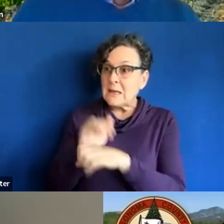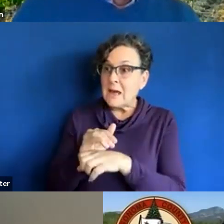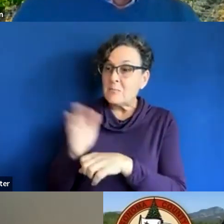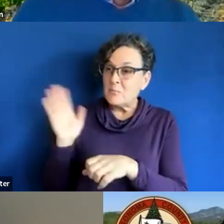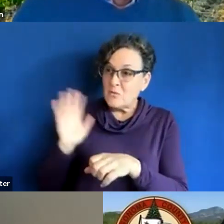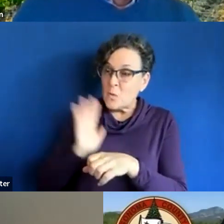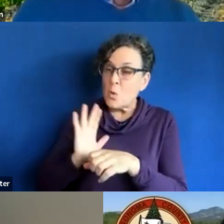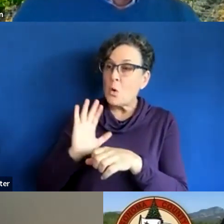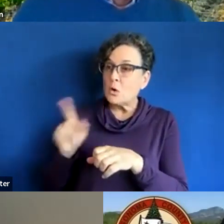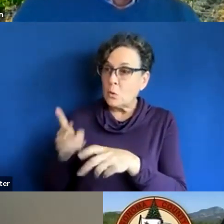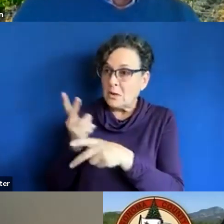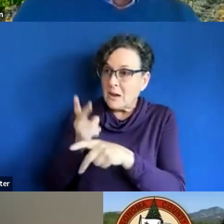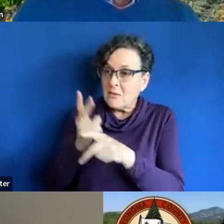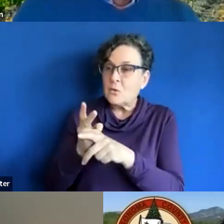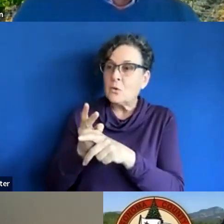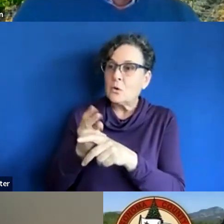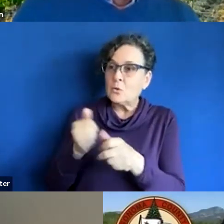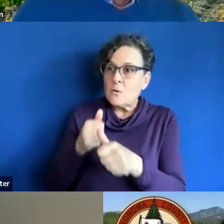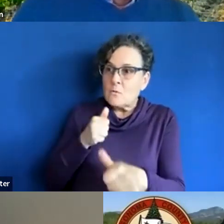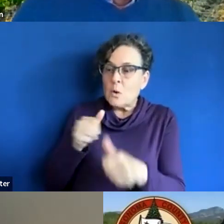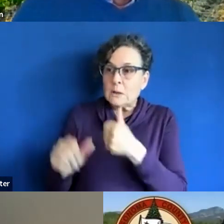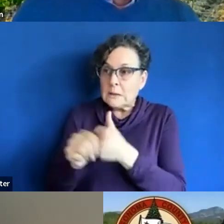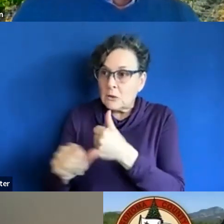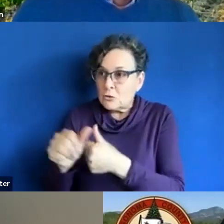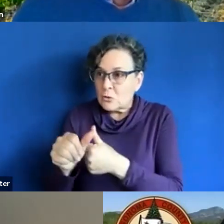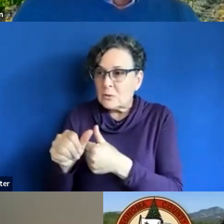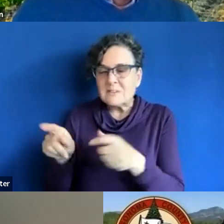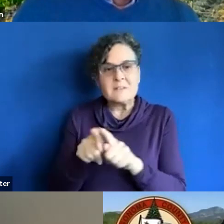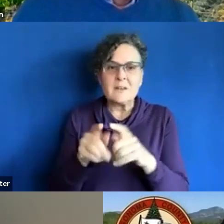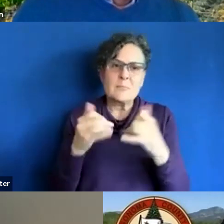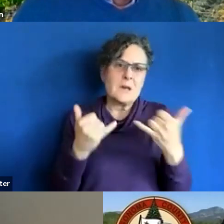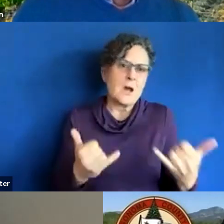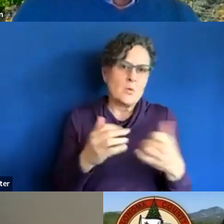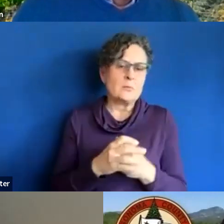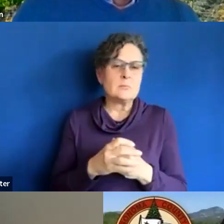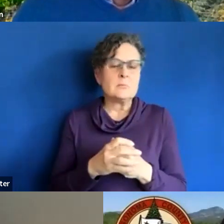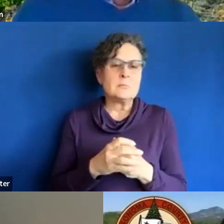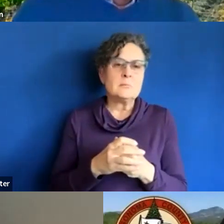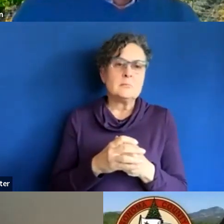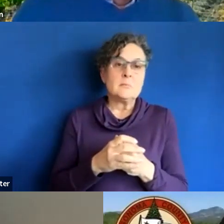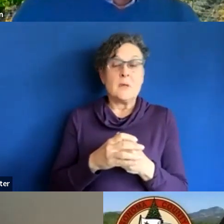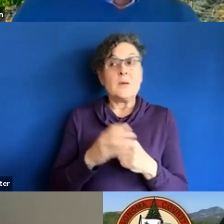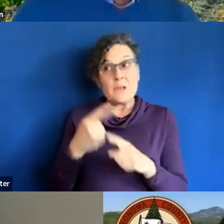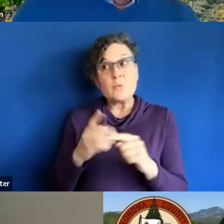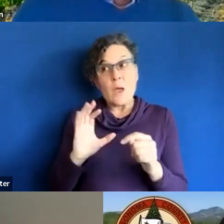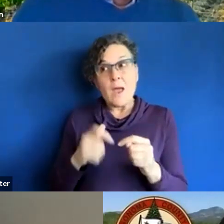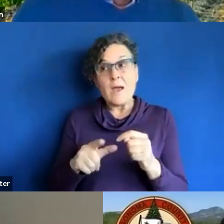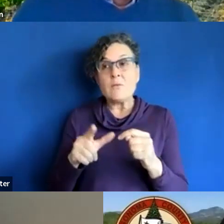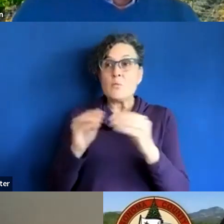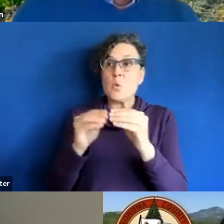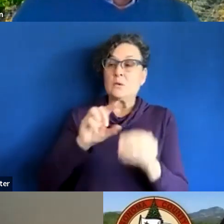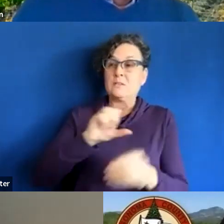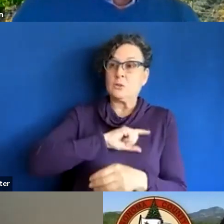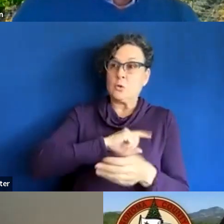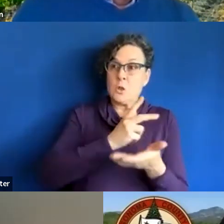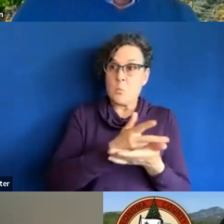that. I don't see your risk as being any different. In fact, there's a security team right there in the parking lot. I'm not trying to